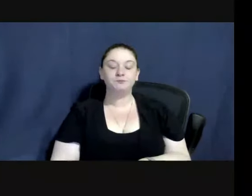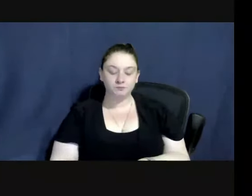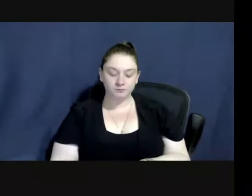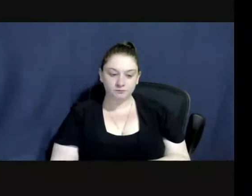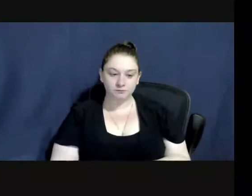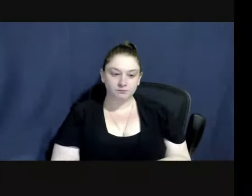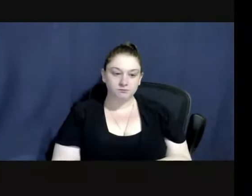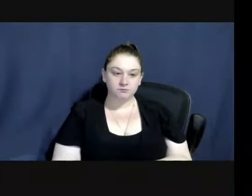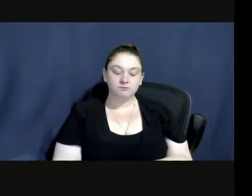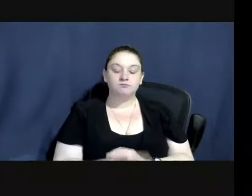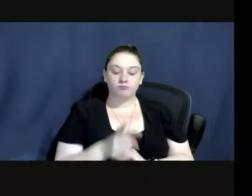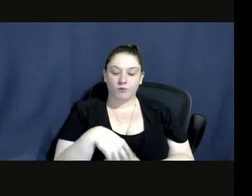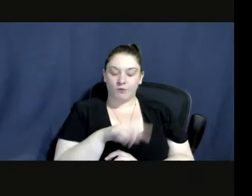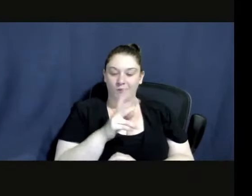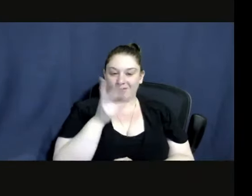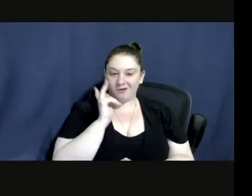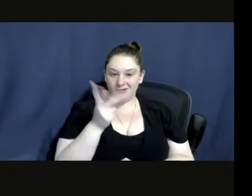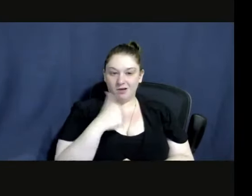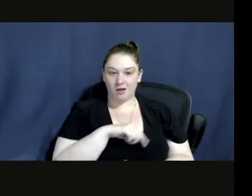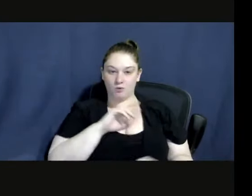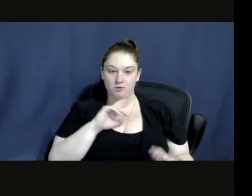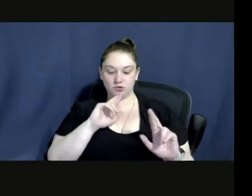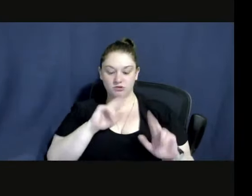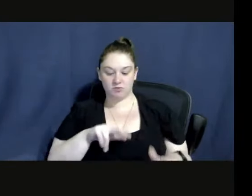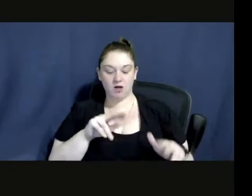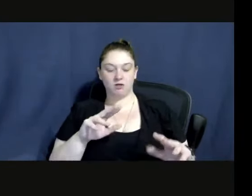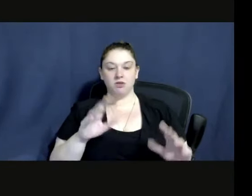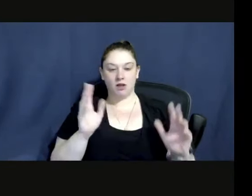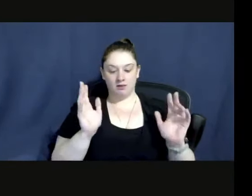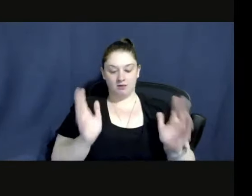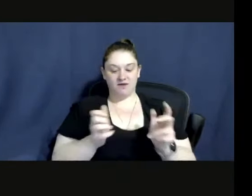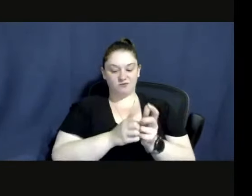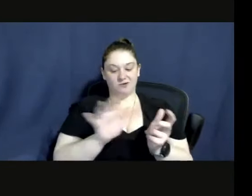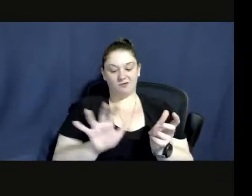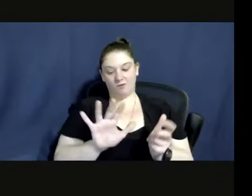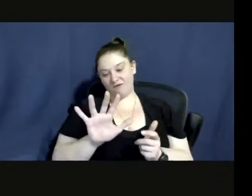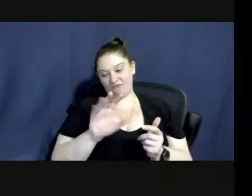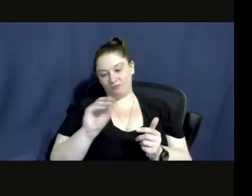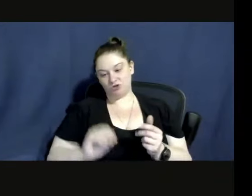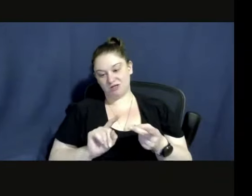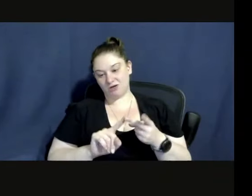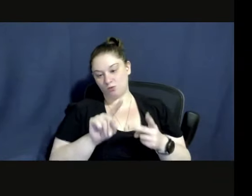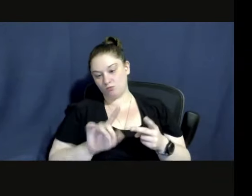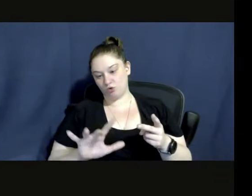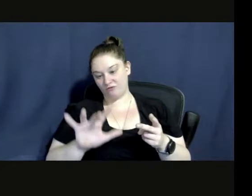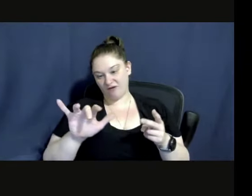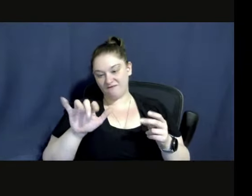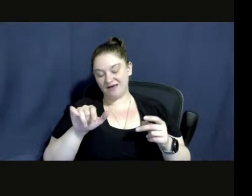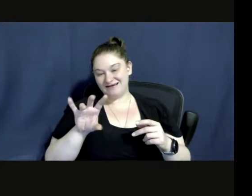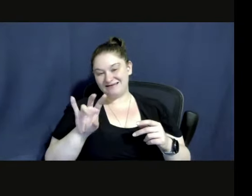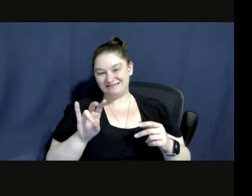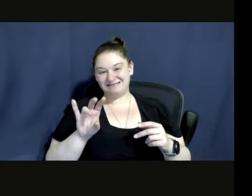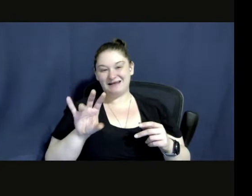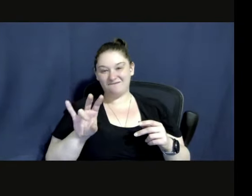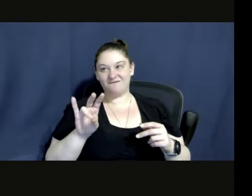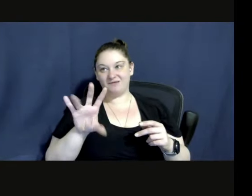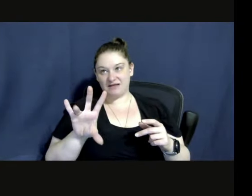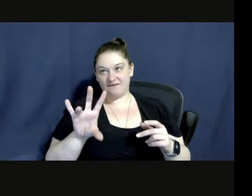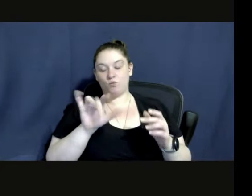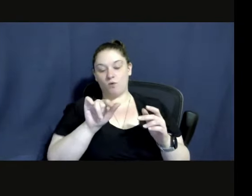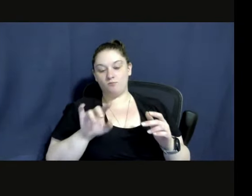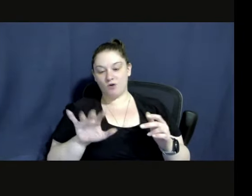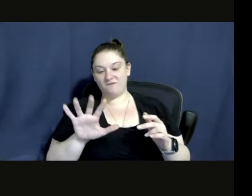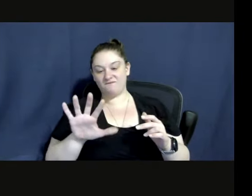And as you'll see, our response leaves us about 5% or $1.57 million above our fund balance